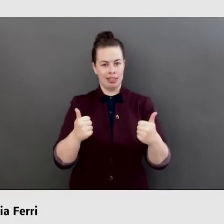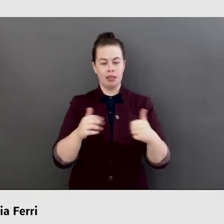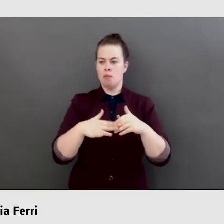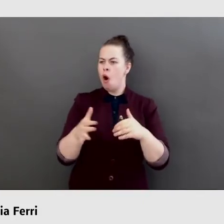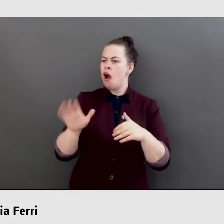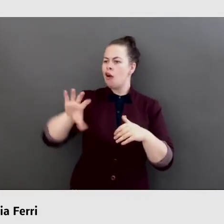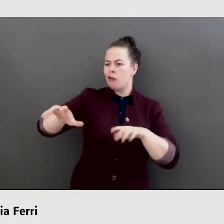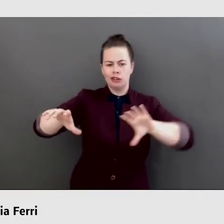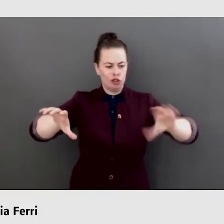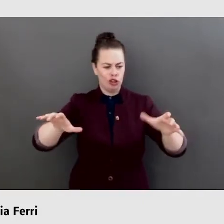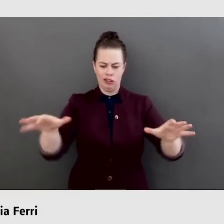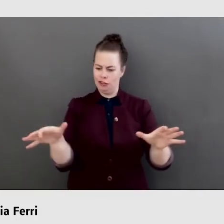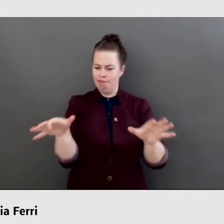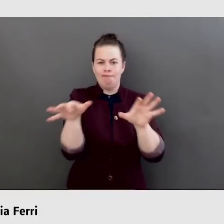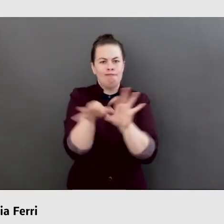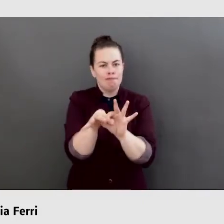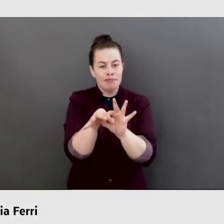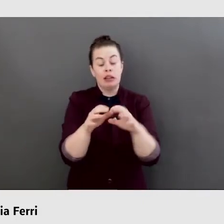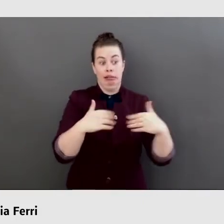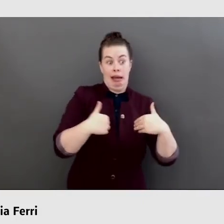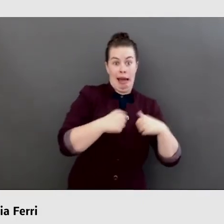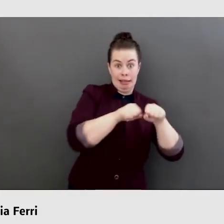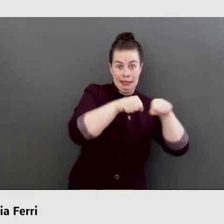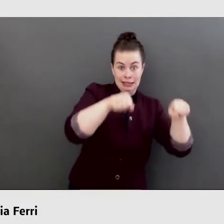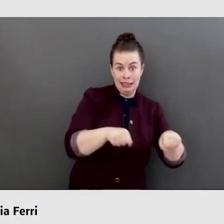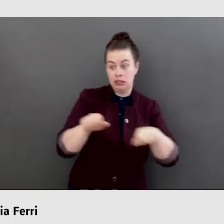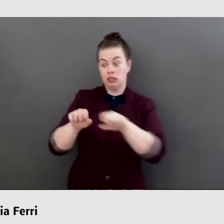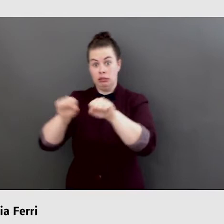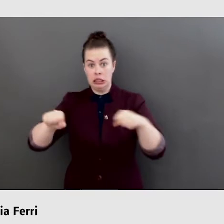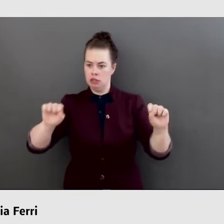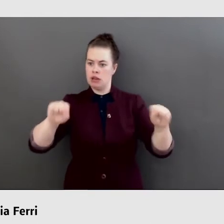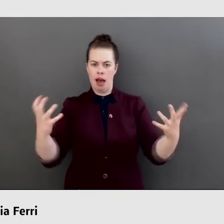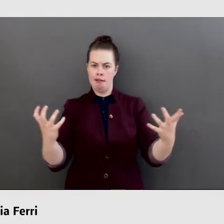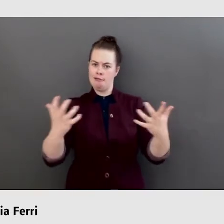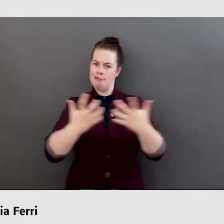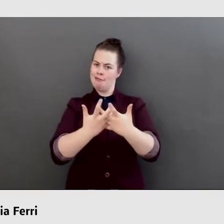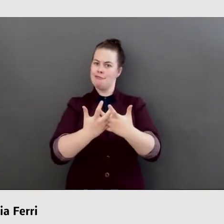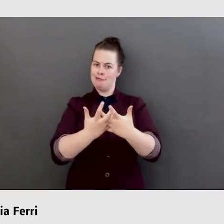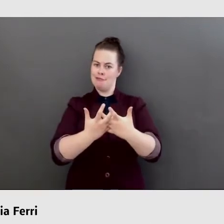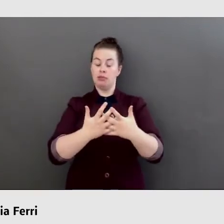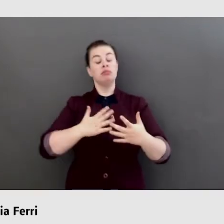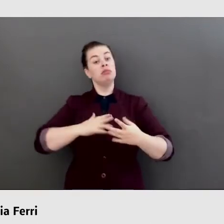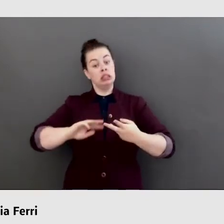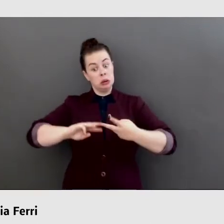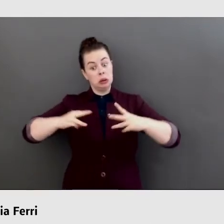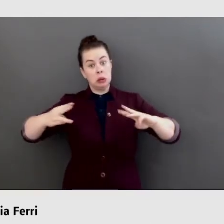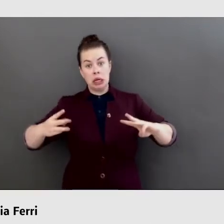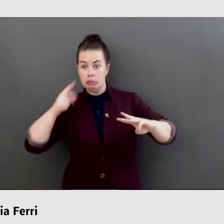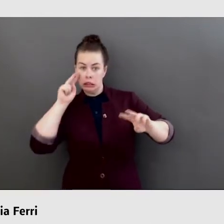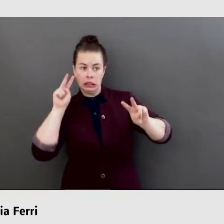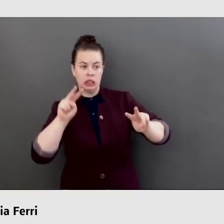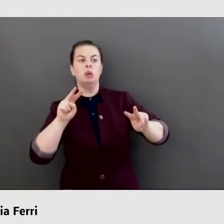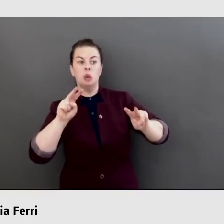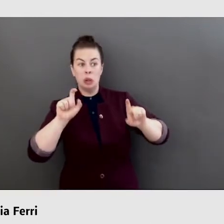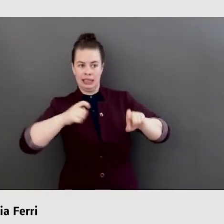approach and to create a better coordination among healthcare systems across the European Union. The